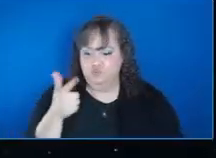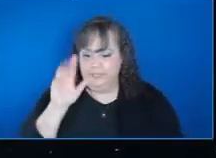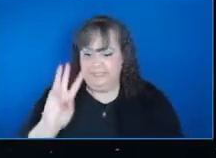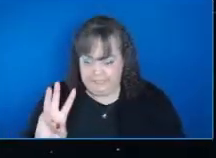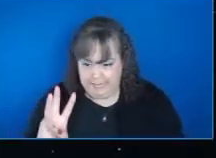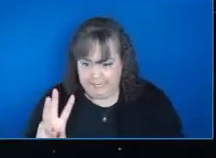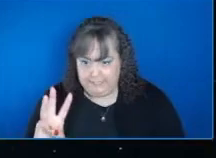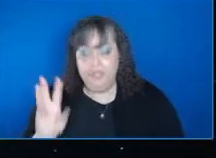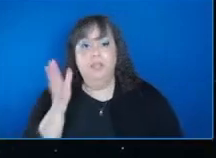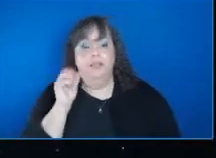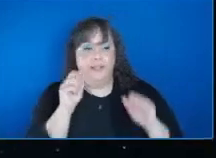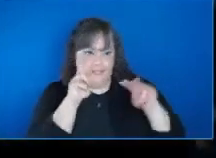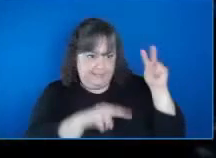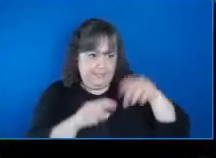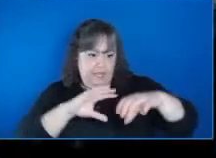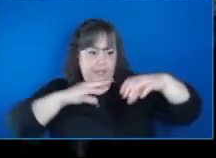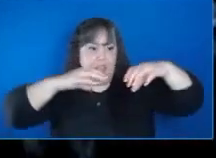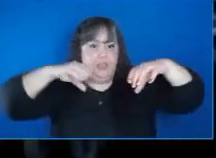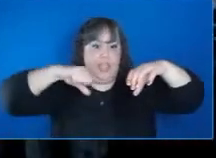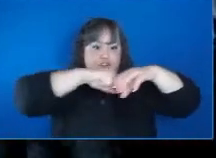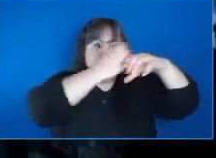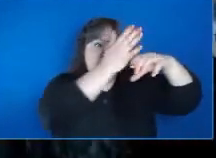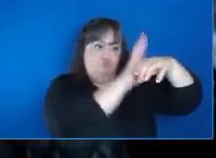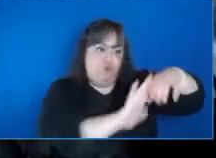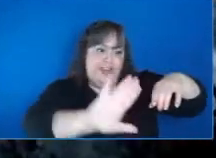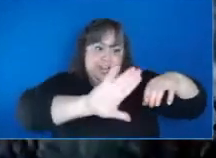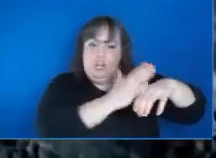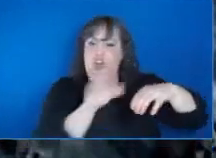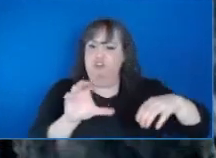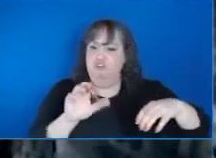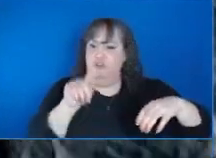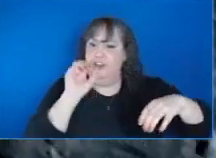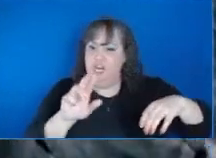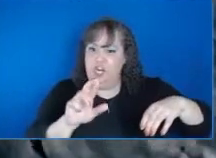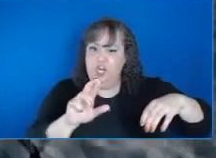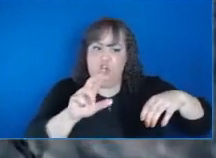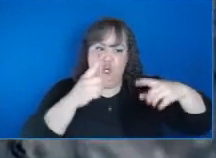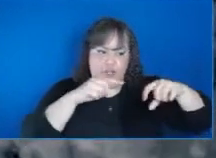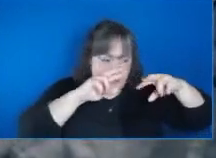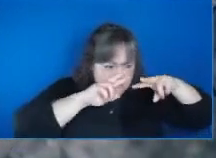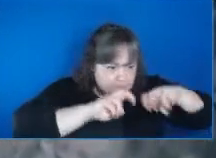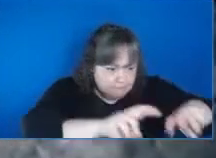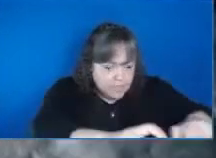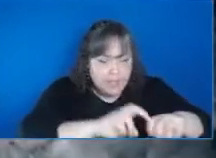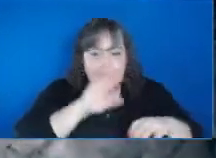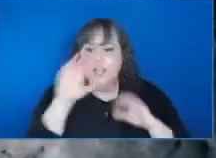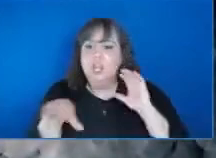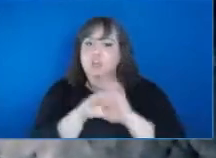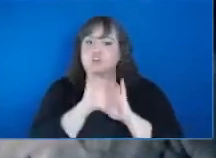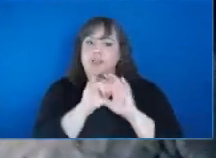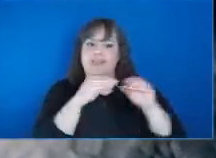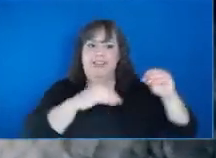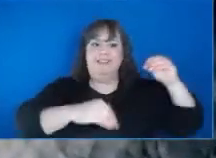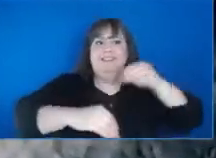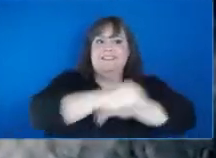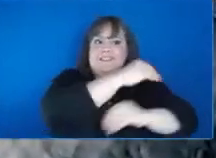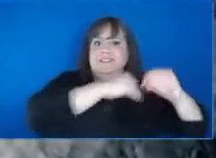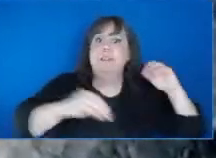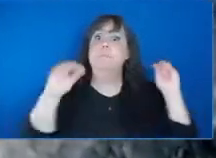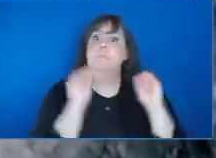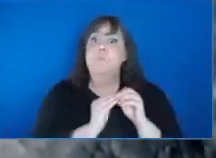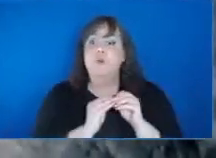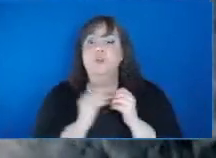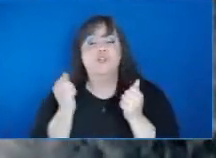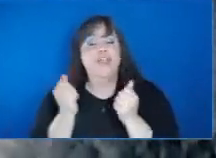see the crater made by DART. They'll be able to get the mass of Dimorphos and really characterize the system even more. So along with all of everything that Lori said, we have to figure out